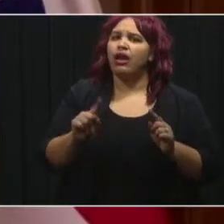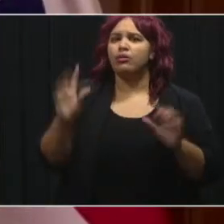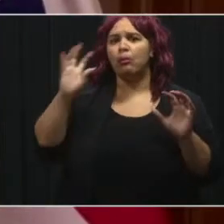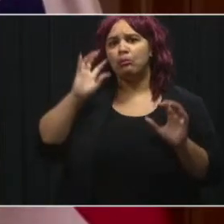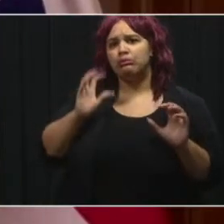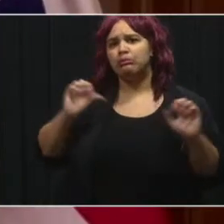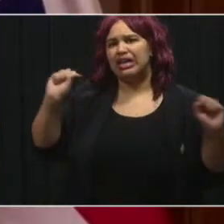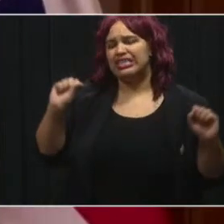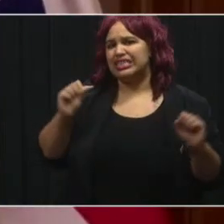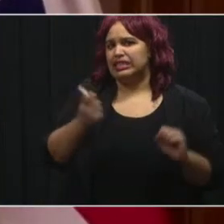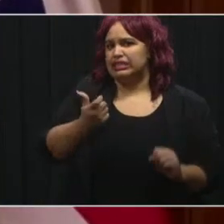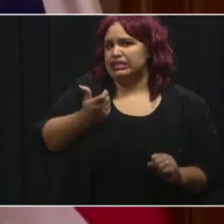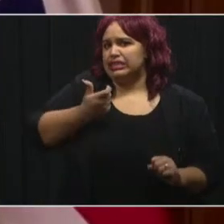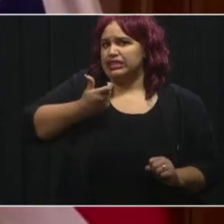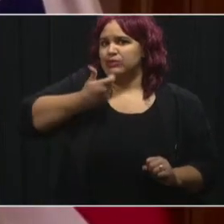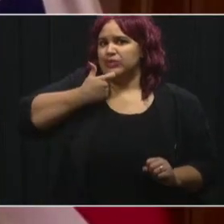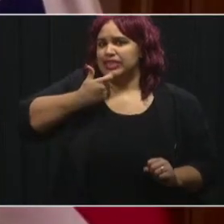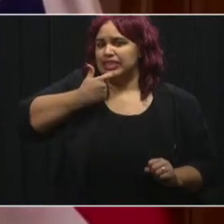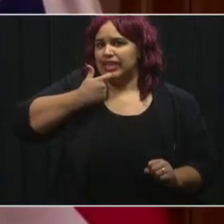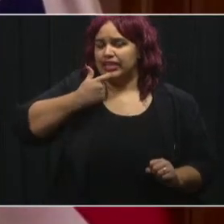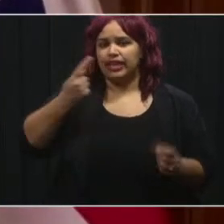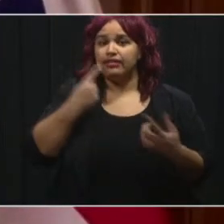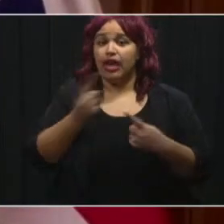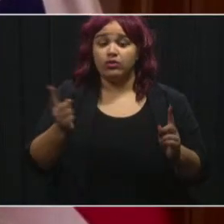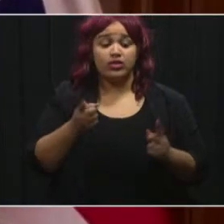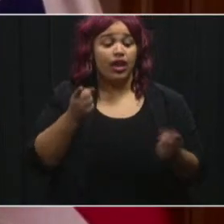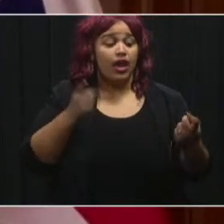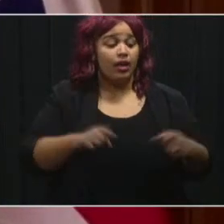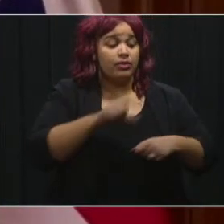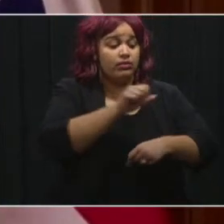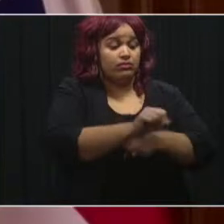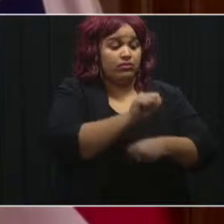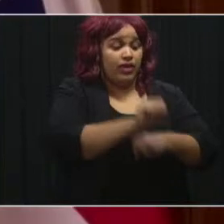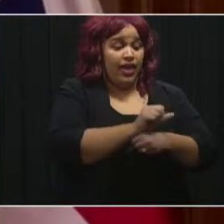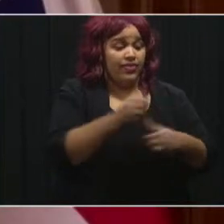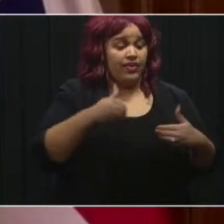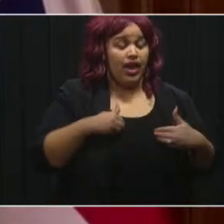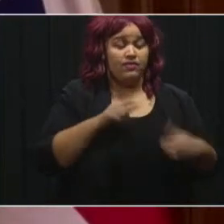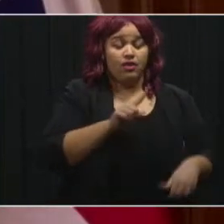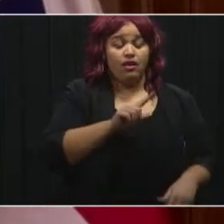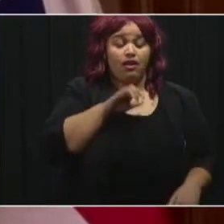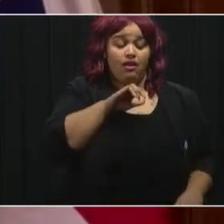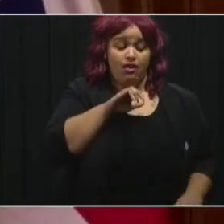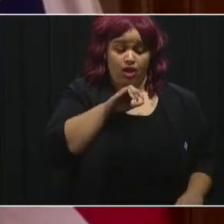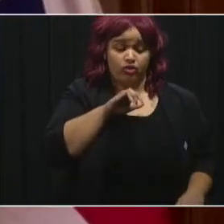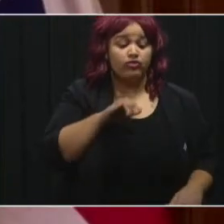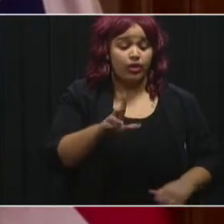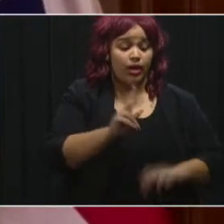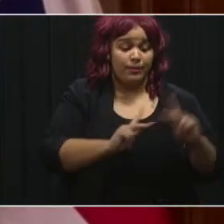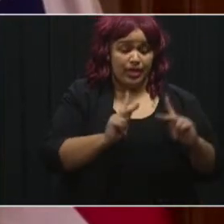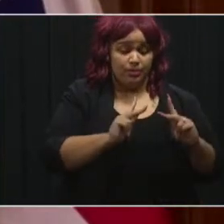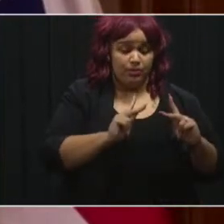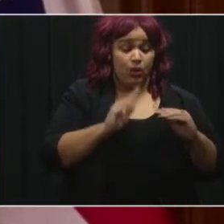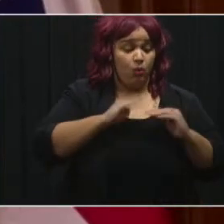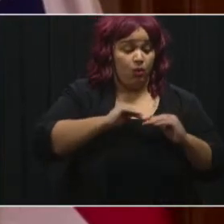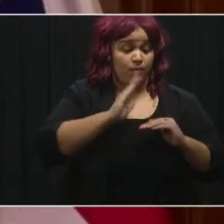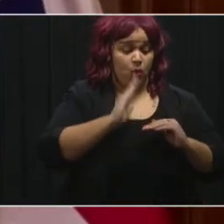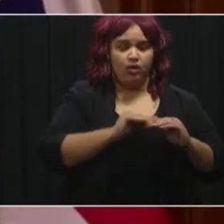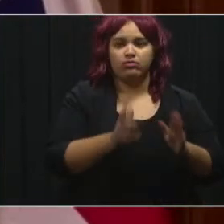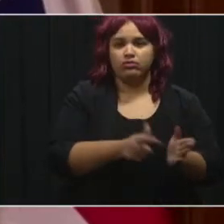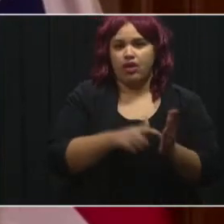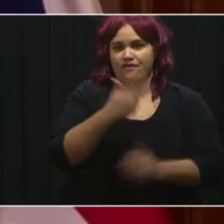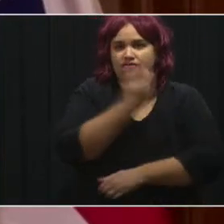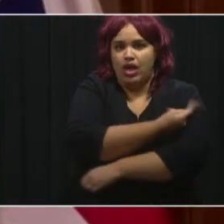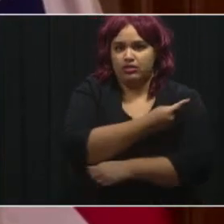employers. Governor DeWine called that mandate a mistake, and the state attorney general has threatened a lawsuit to stop it. Do you, as